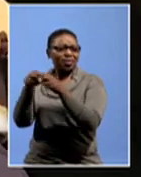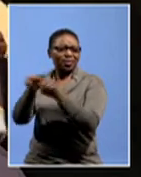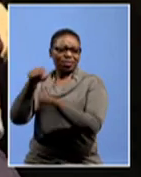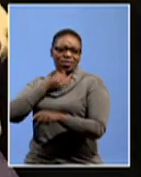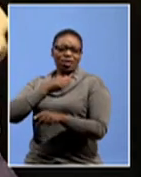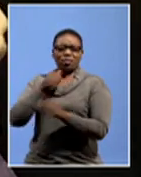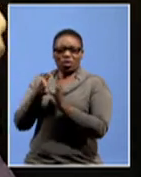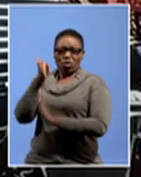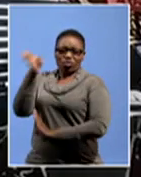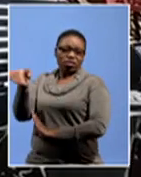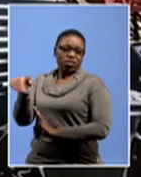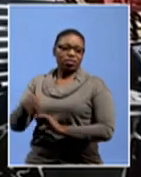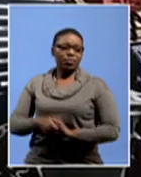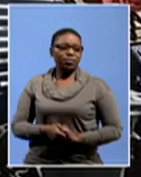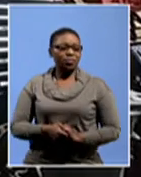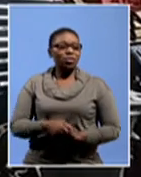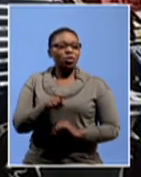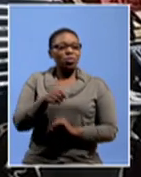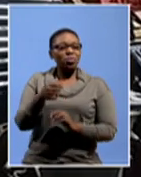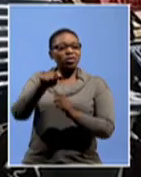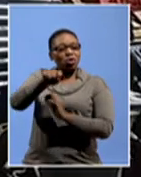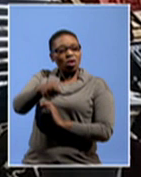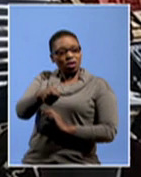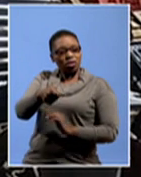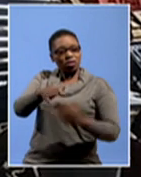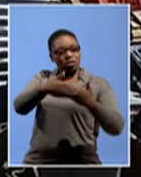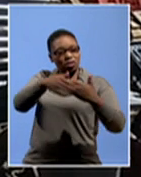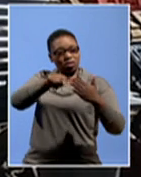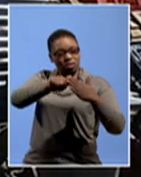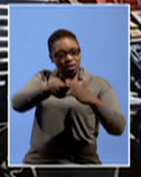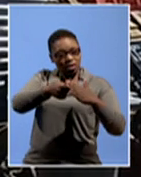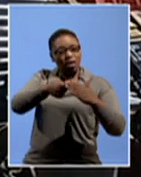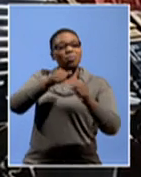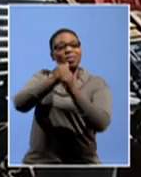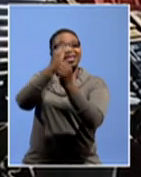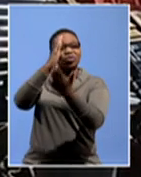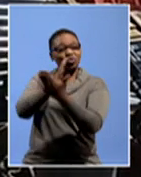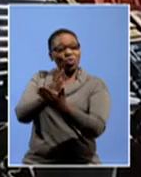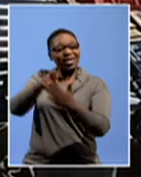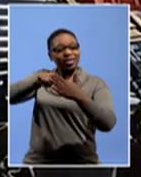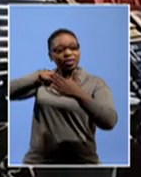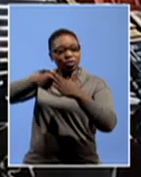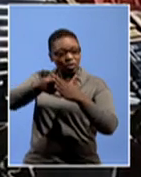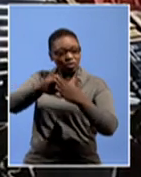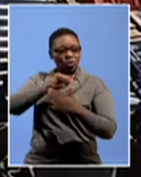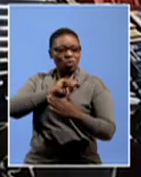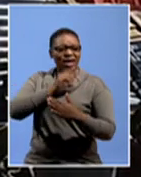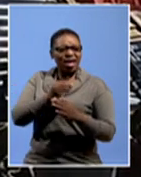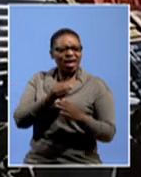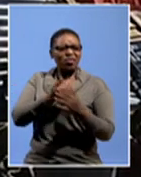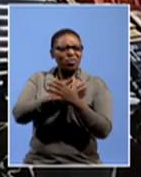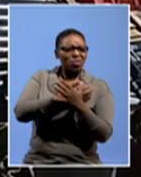zulke problemen hebben. Je moet slijten. Je mag slijten nou, maar zeker maken voor die kokkerrotten